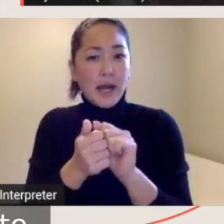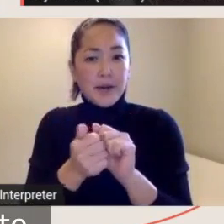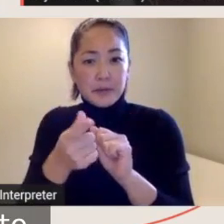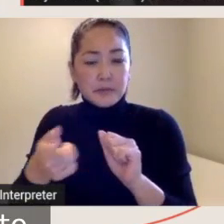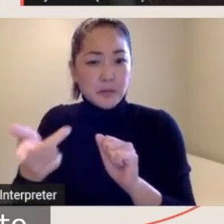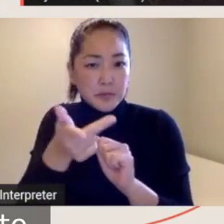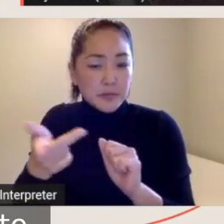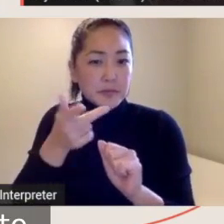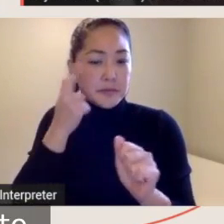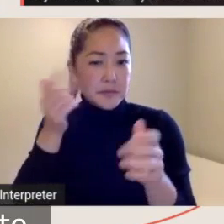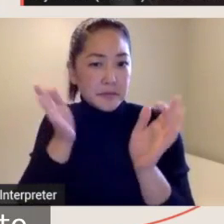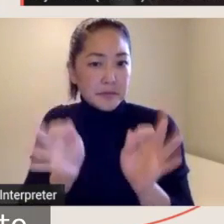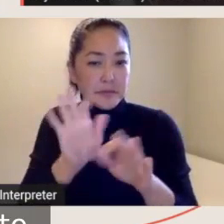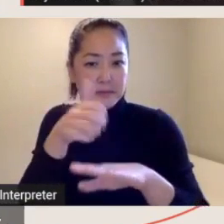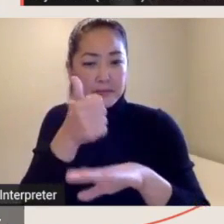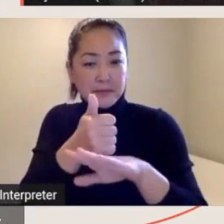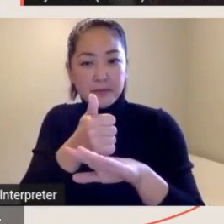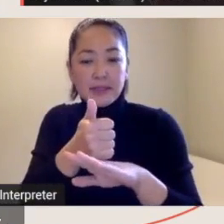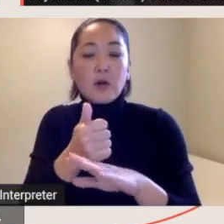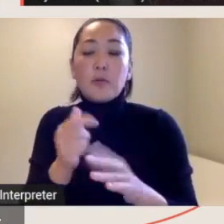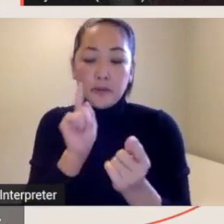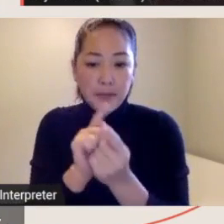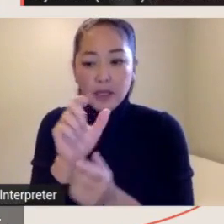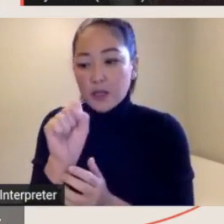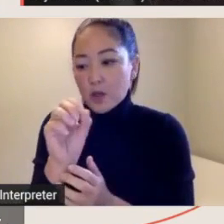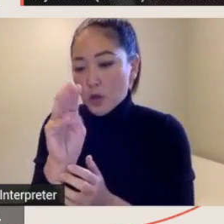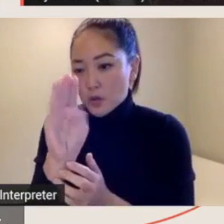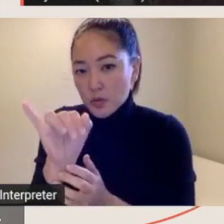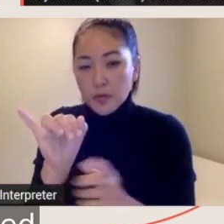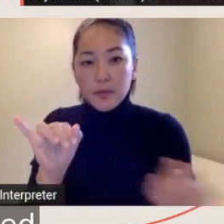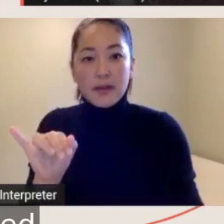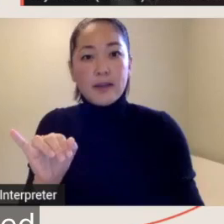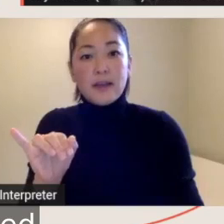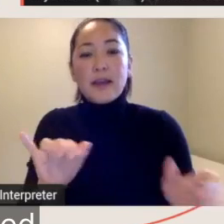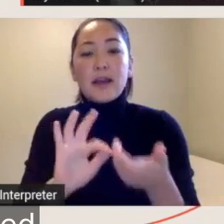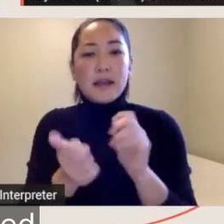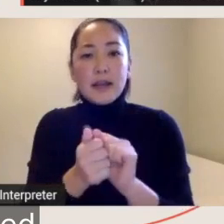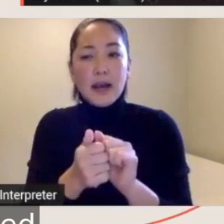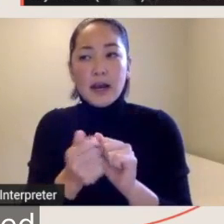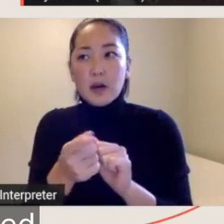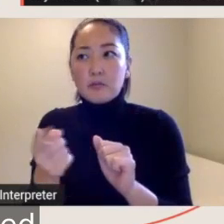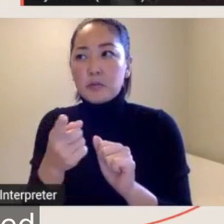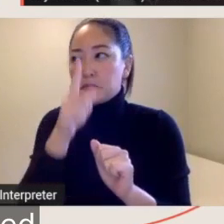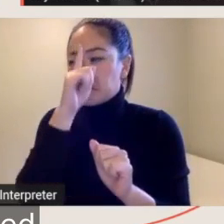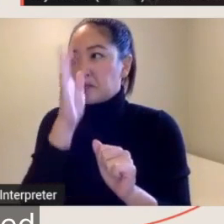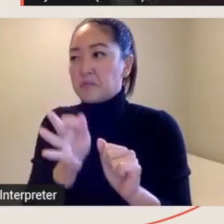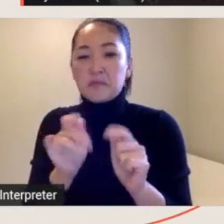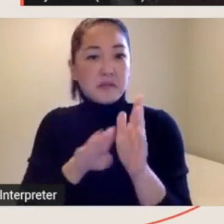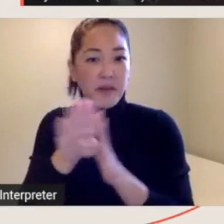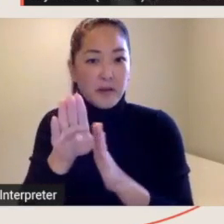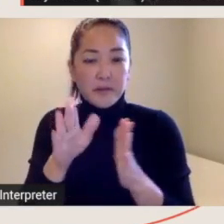decide to make this film about her life, and what was that first conversation like with her when you knew you wanted to work on this